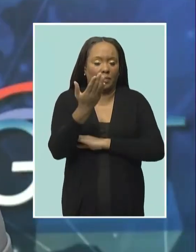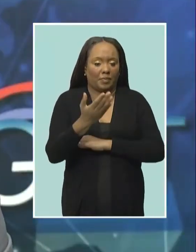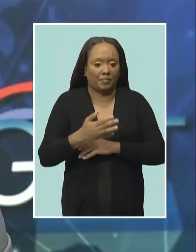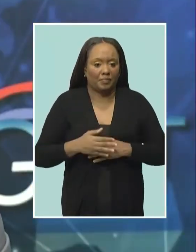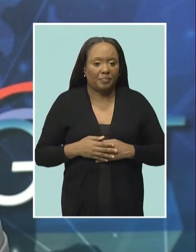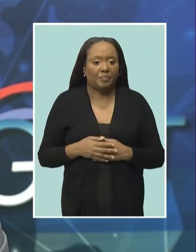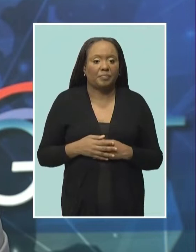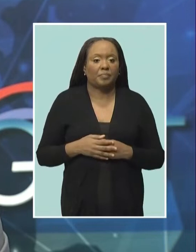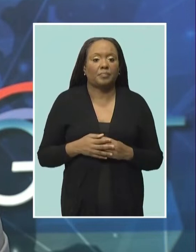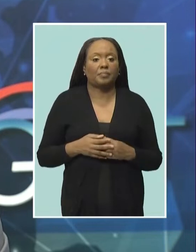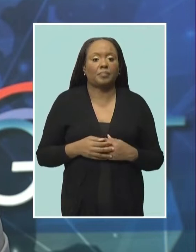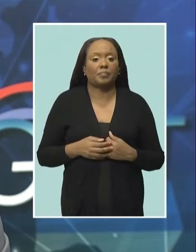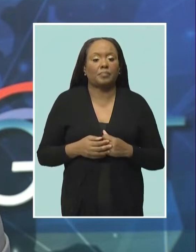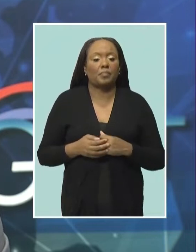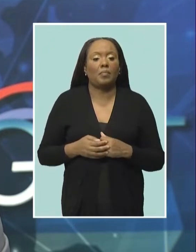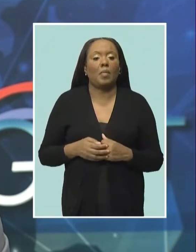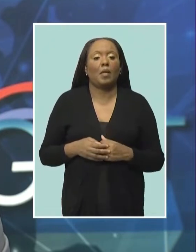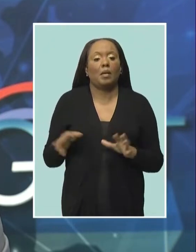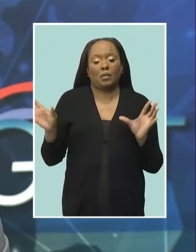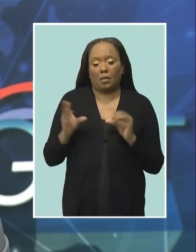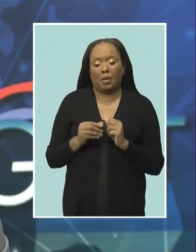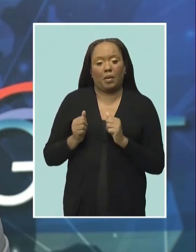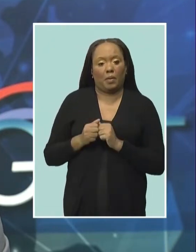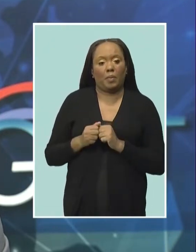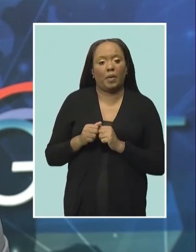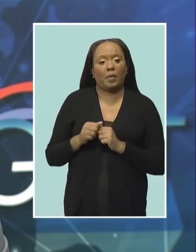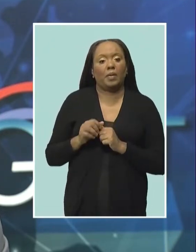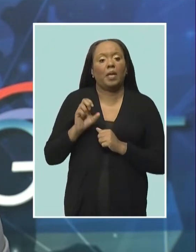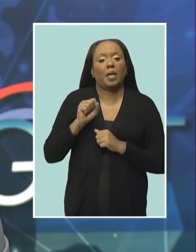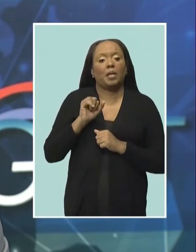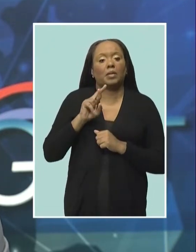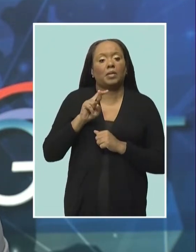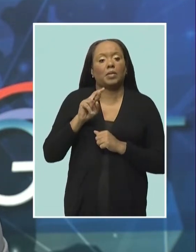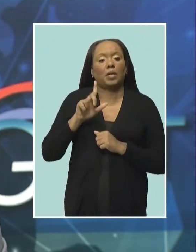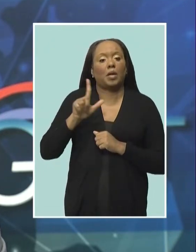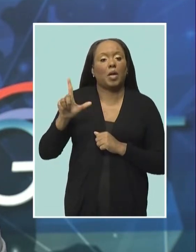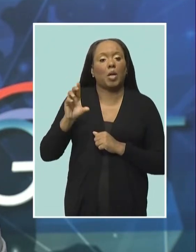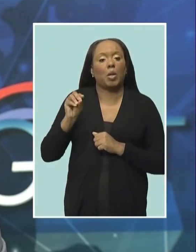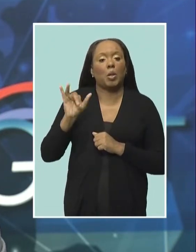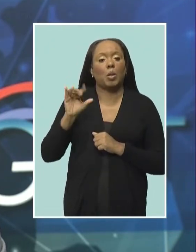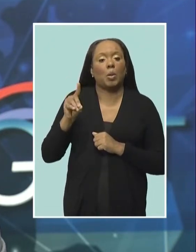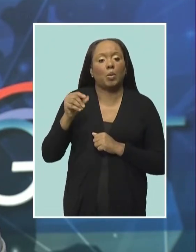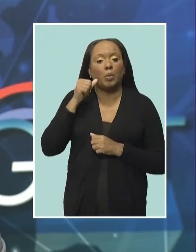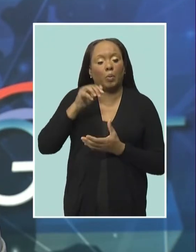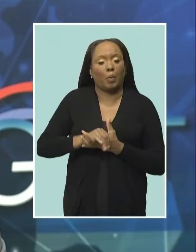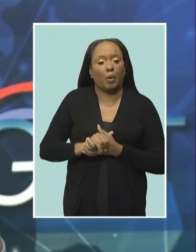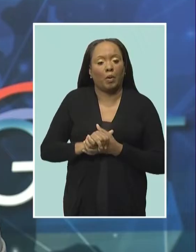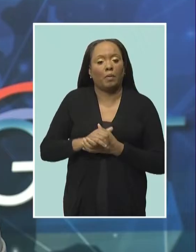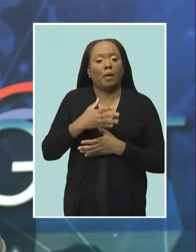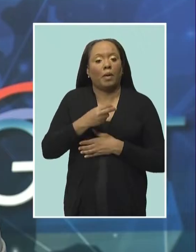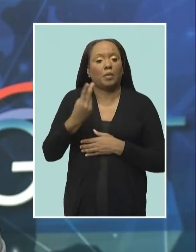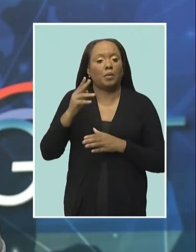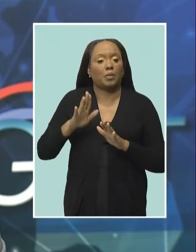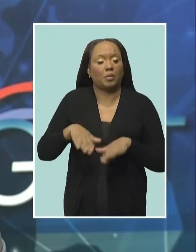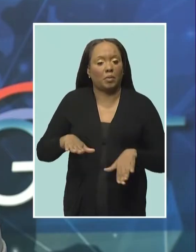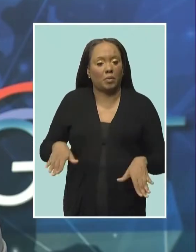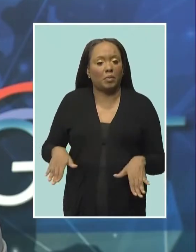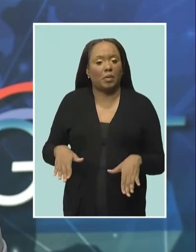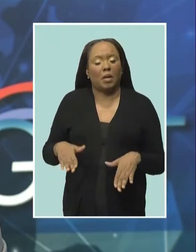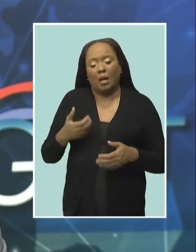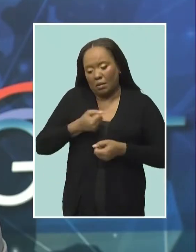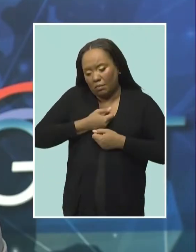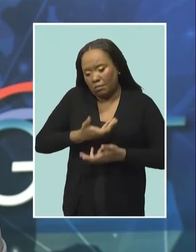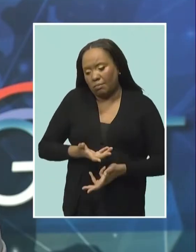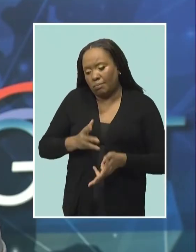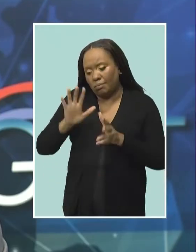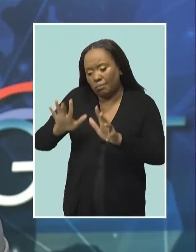Ms. Bradshaw revealed she met with Sir Lloyd's wife and 2 children yesterday, where she expressed condolences on behalf of the government and people